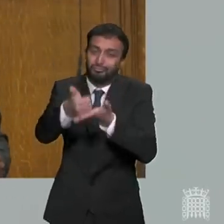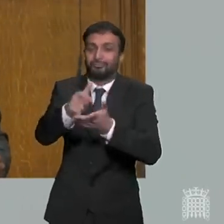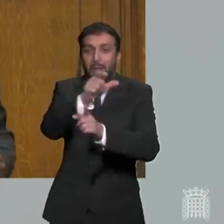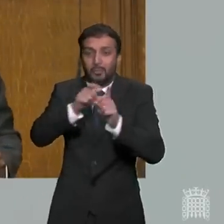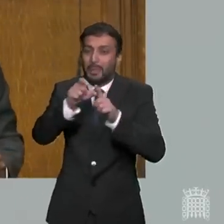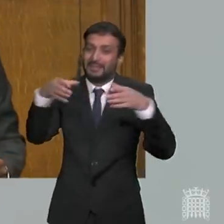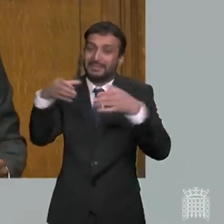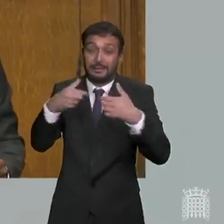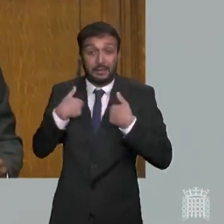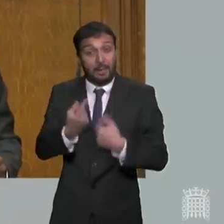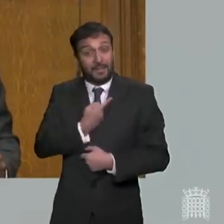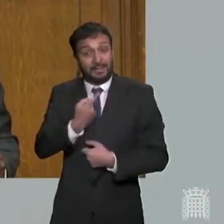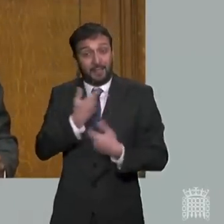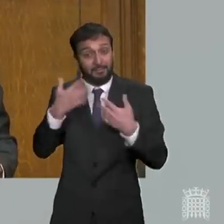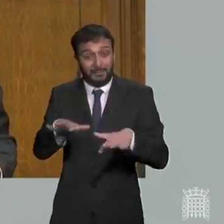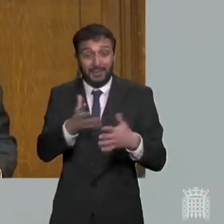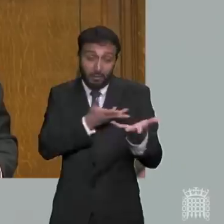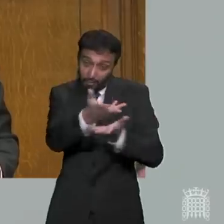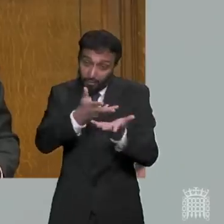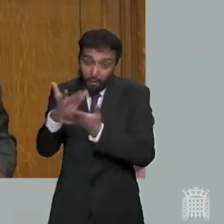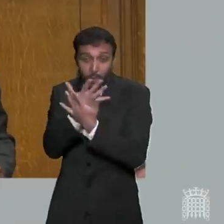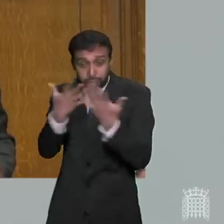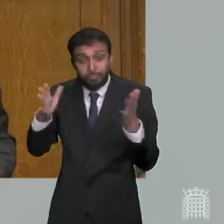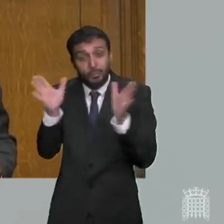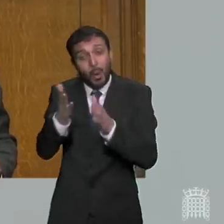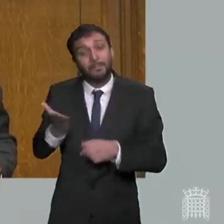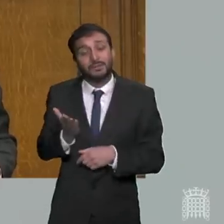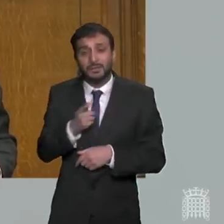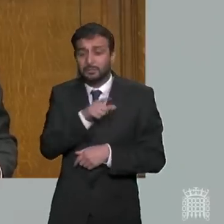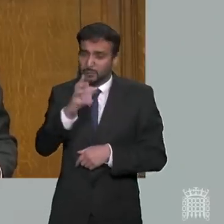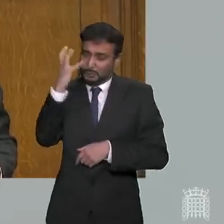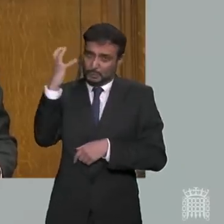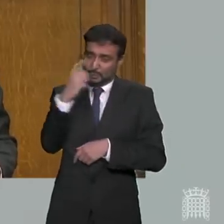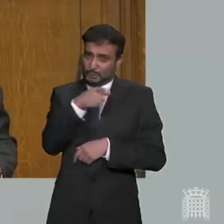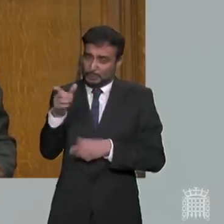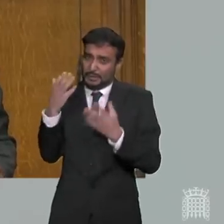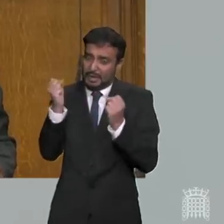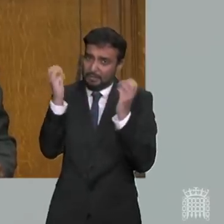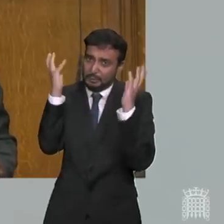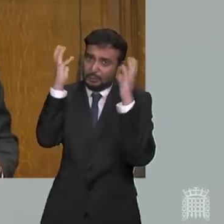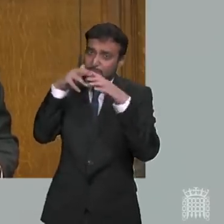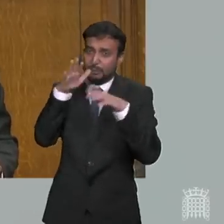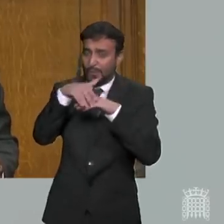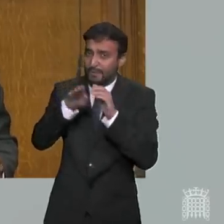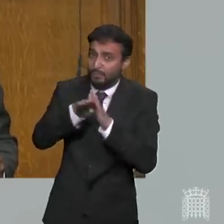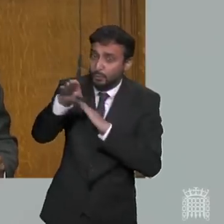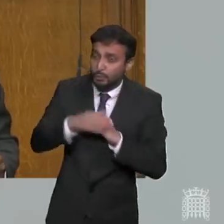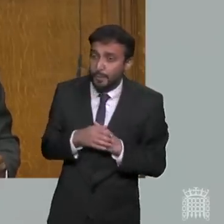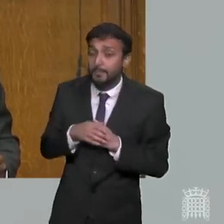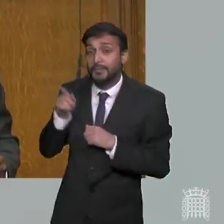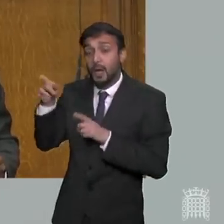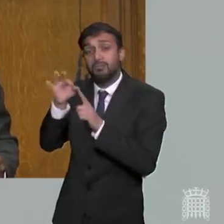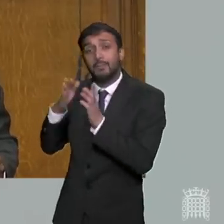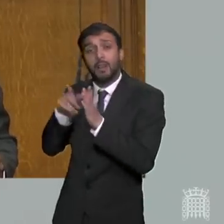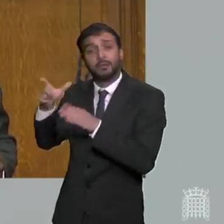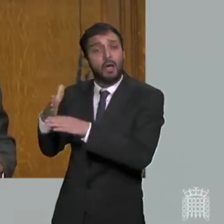how great their concerns are for their future. When the Prime Minister was Chancellor earlier this year, he went with me to Fred Hallam